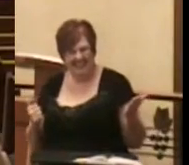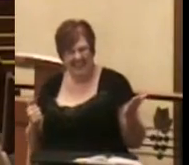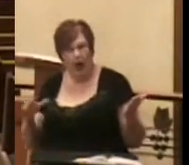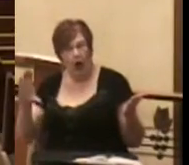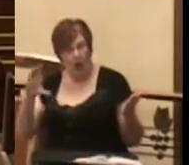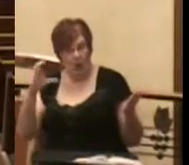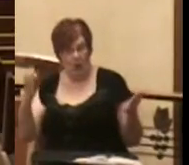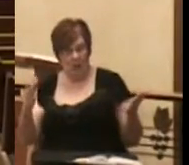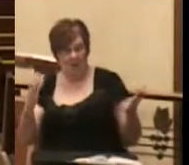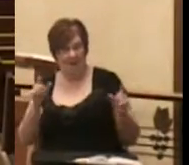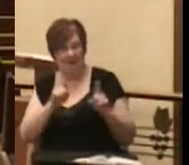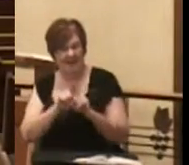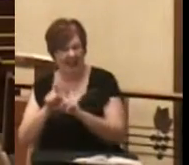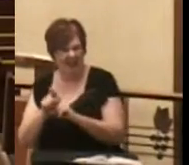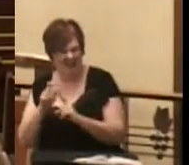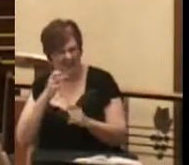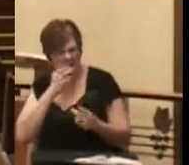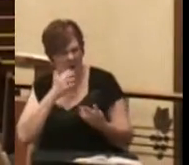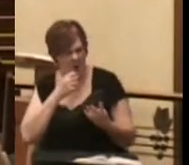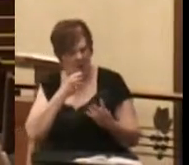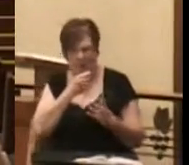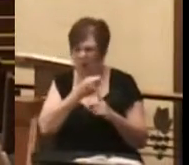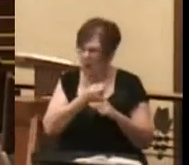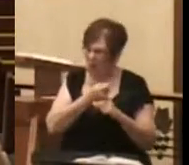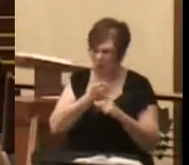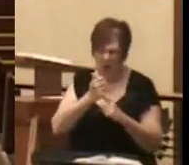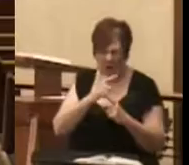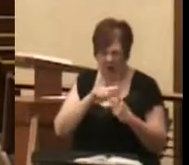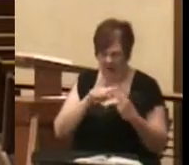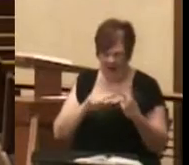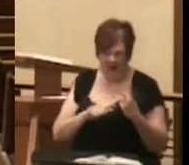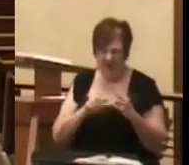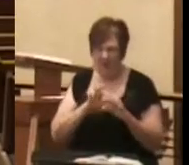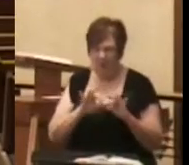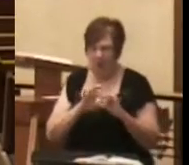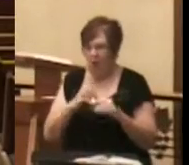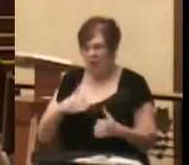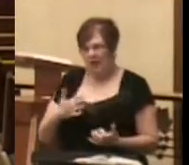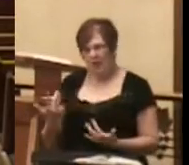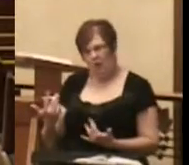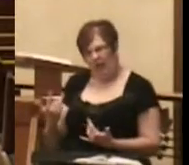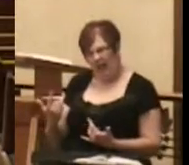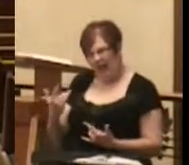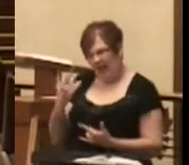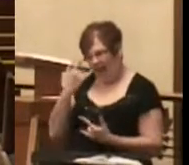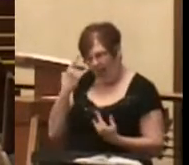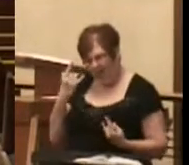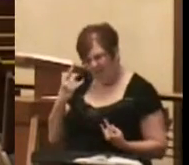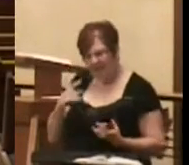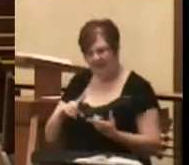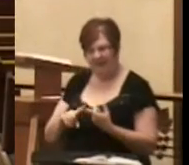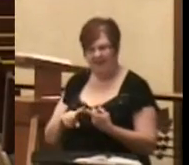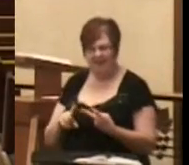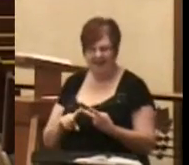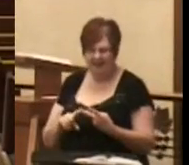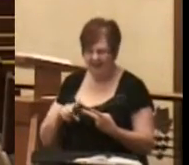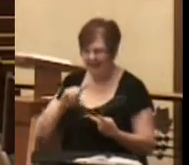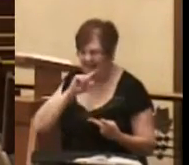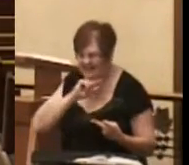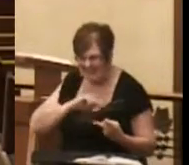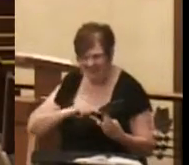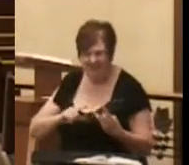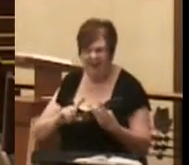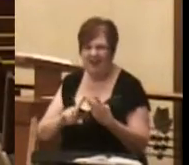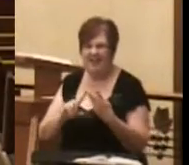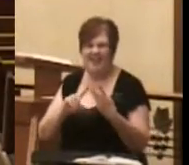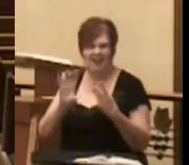Christmas is also there. We've hit pretty much the big ones. We wait for these because they're fun days usually, aren't they?